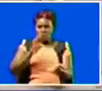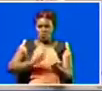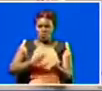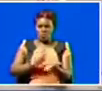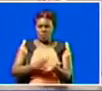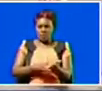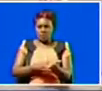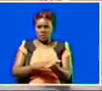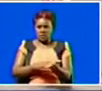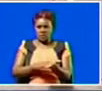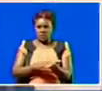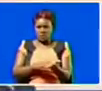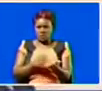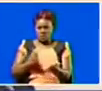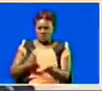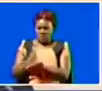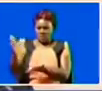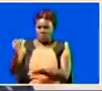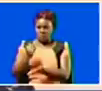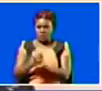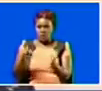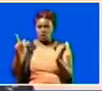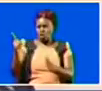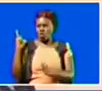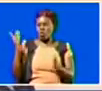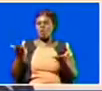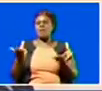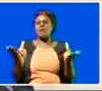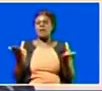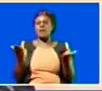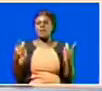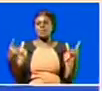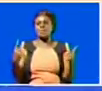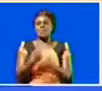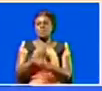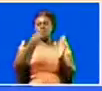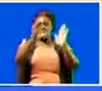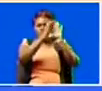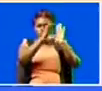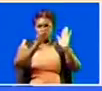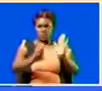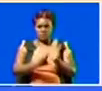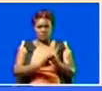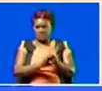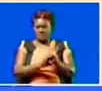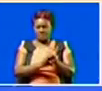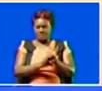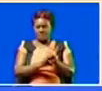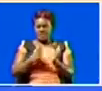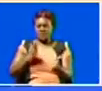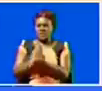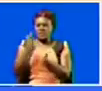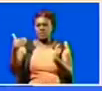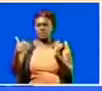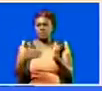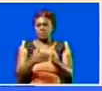clause, quote, right of admission. Any law that is contrary to the Constitution is repugnant to justice and